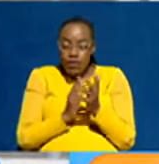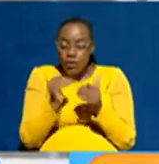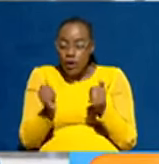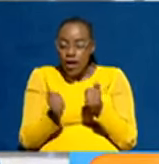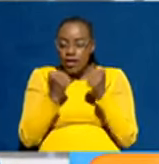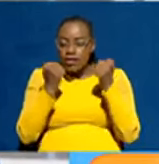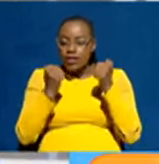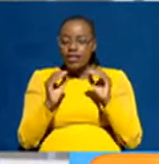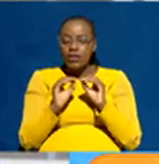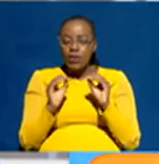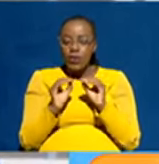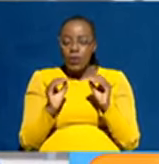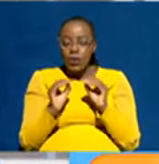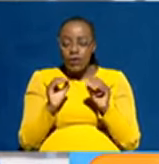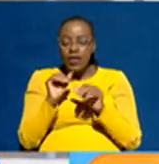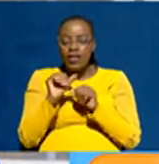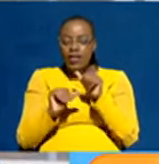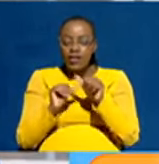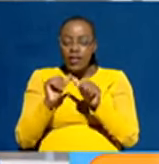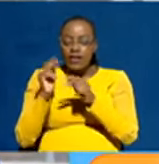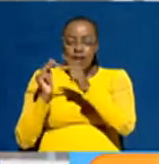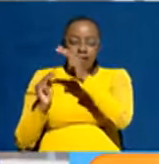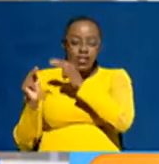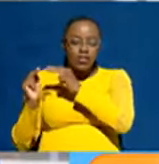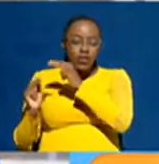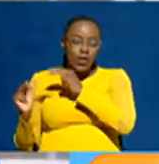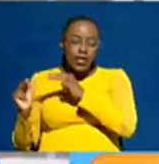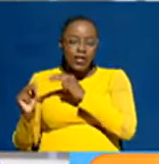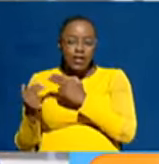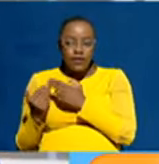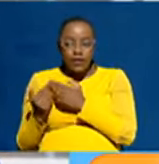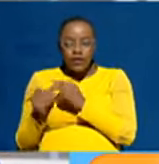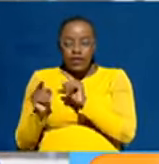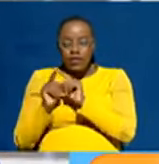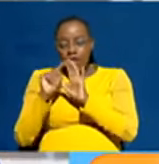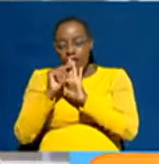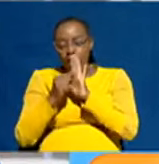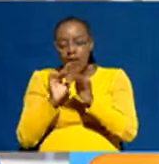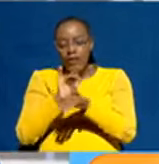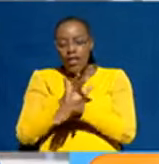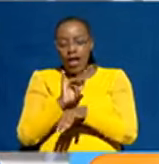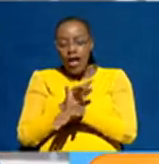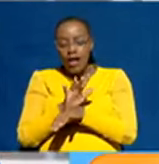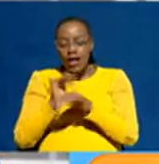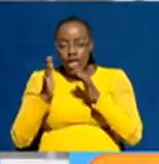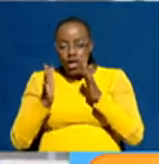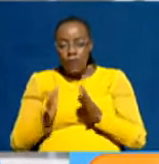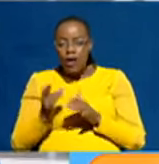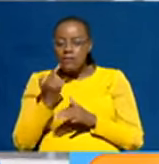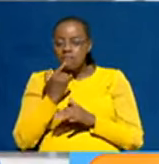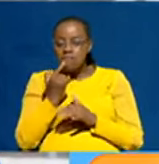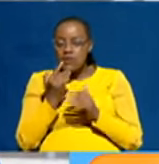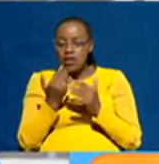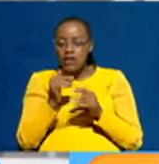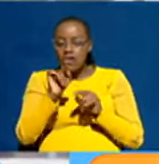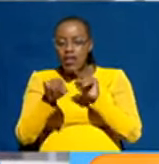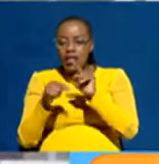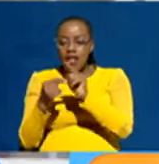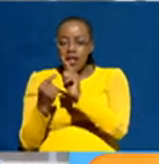accident. The scientific history account of early humanity is told by